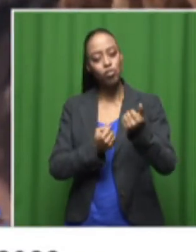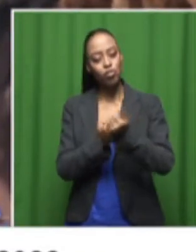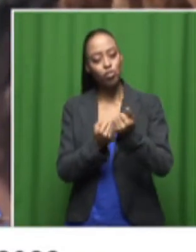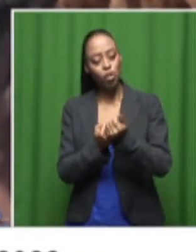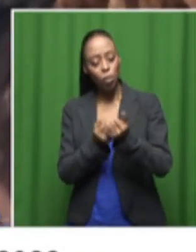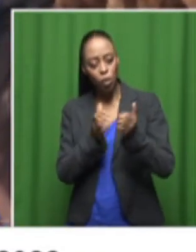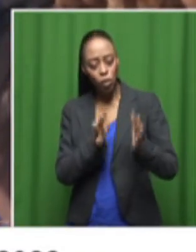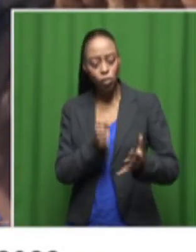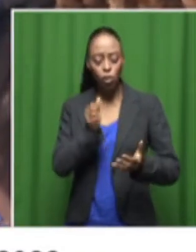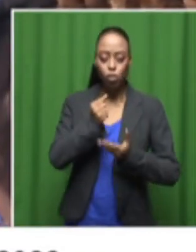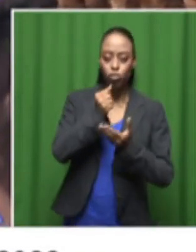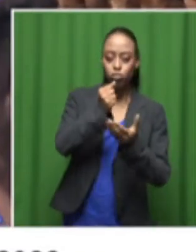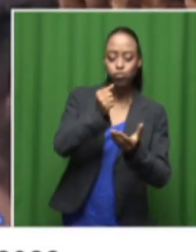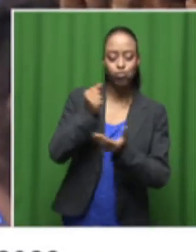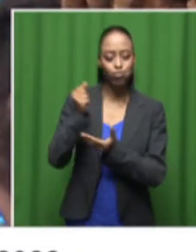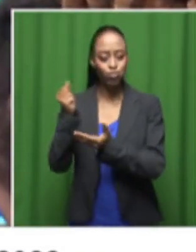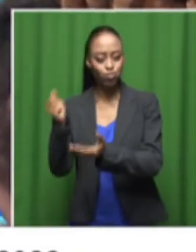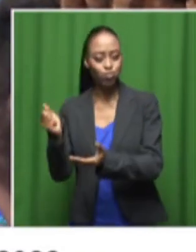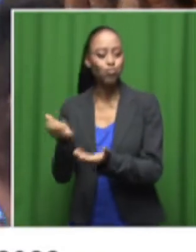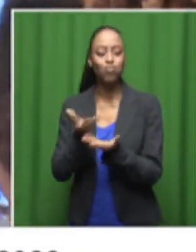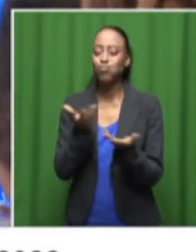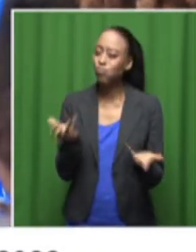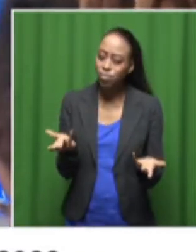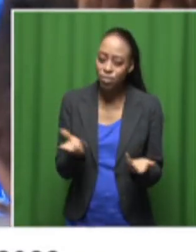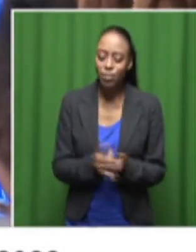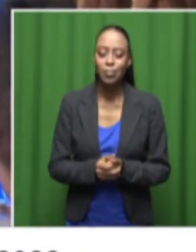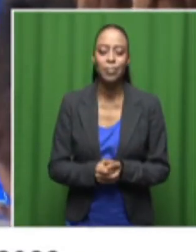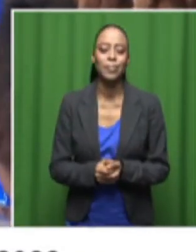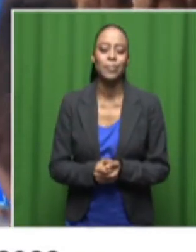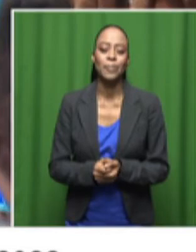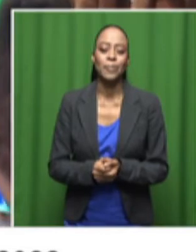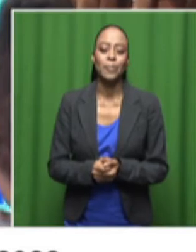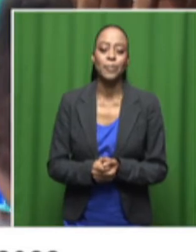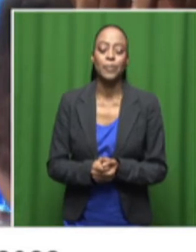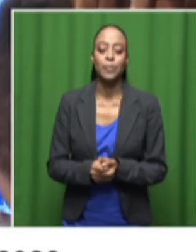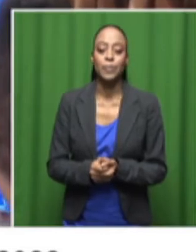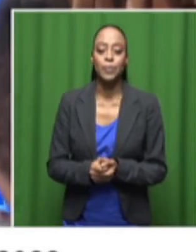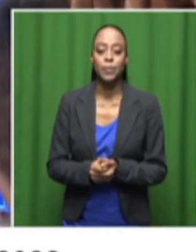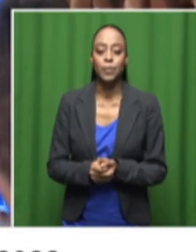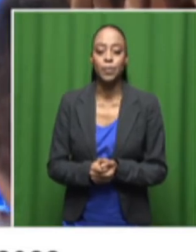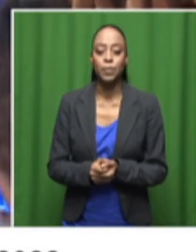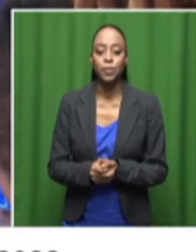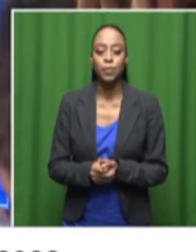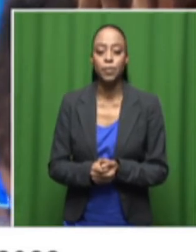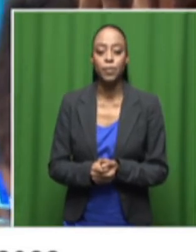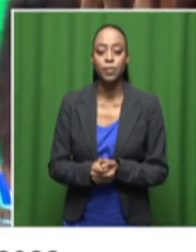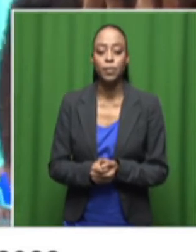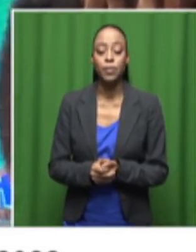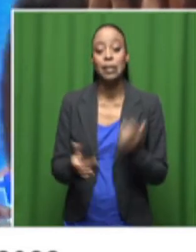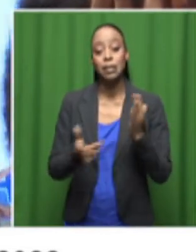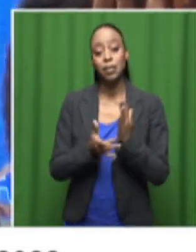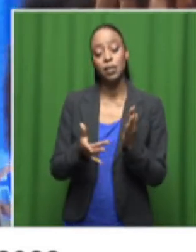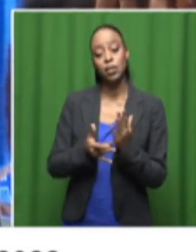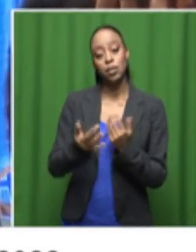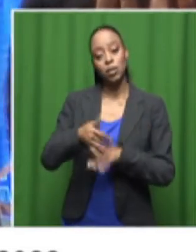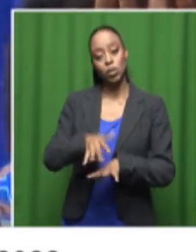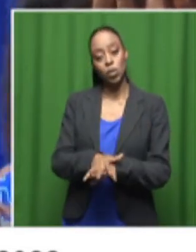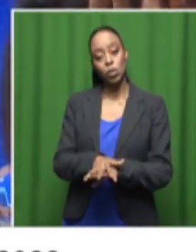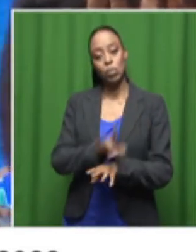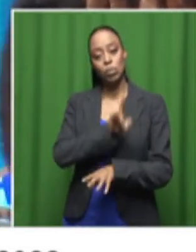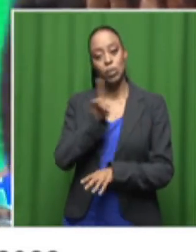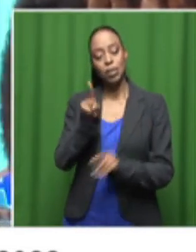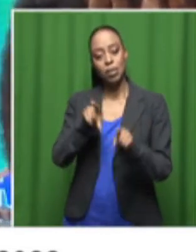institutions, financial institutions, and so forth. When you talk about digital inclusion,